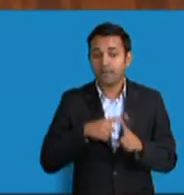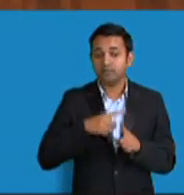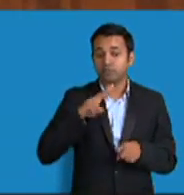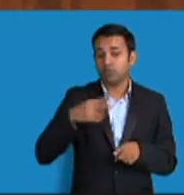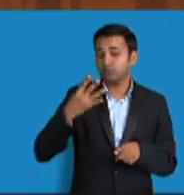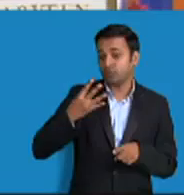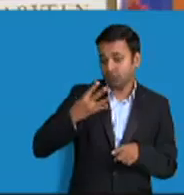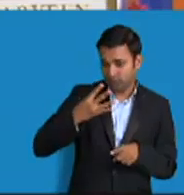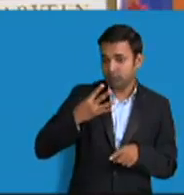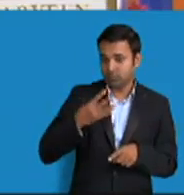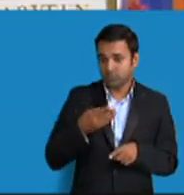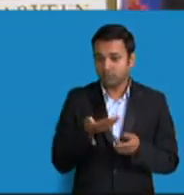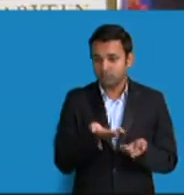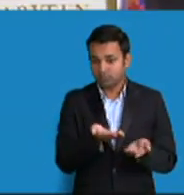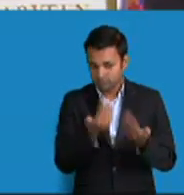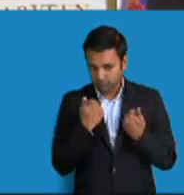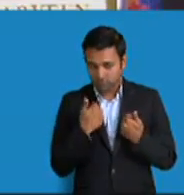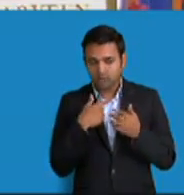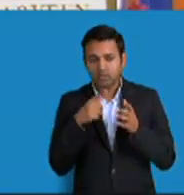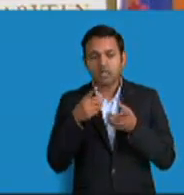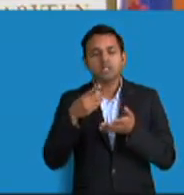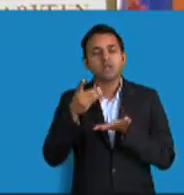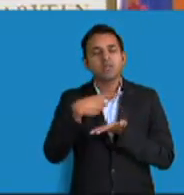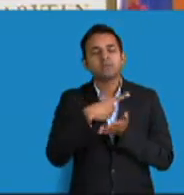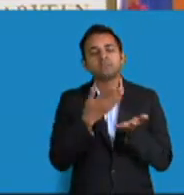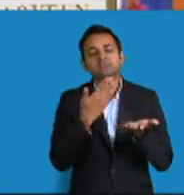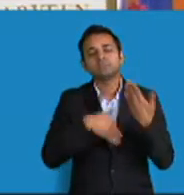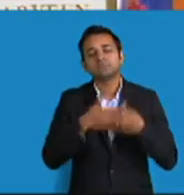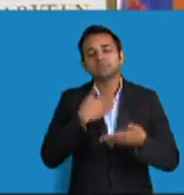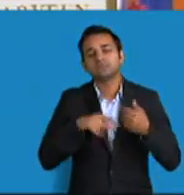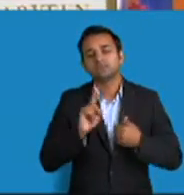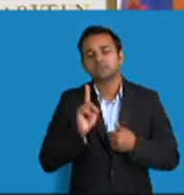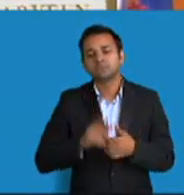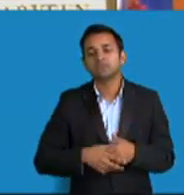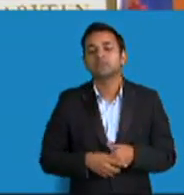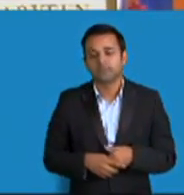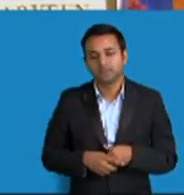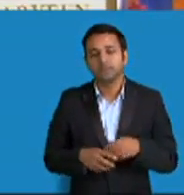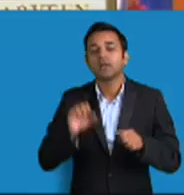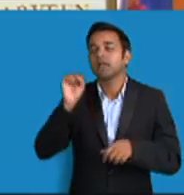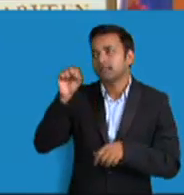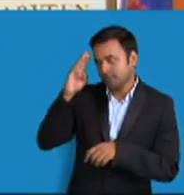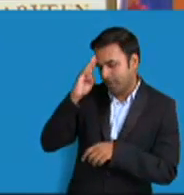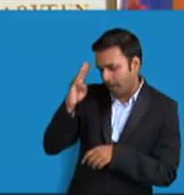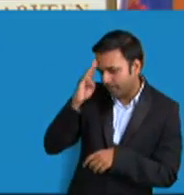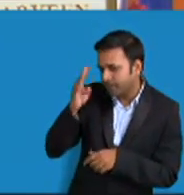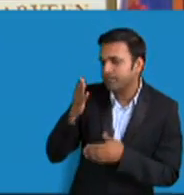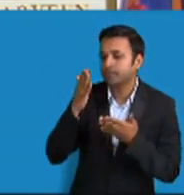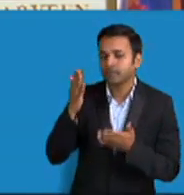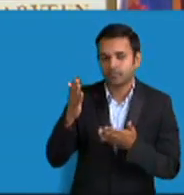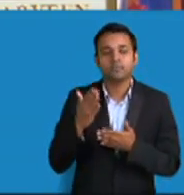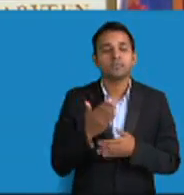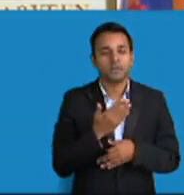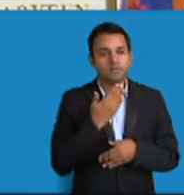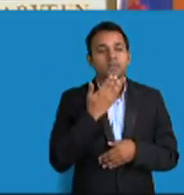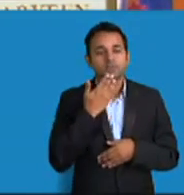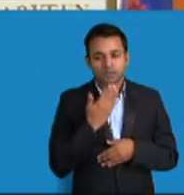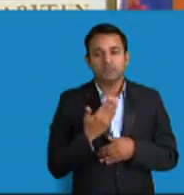Minister. Well, Madam Speaker, I want to thank the Honourable Member for asking this question. There seems to be all kinds